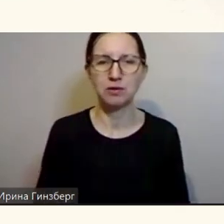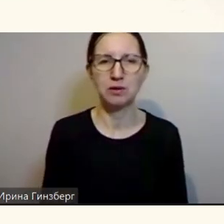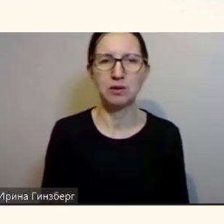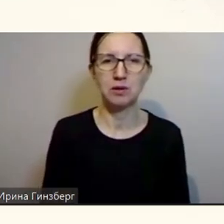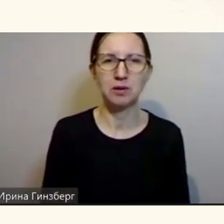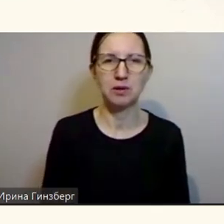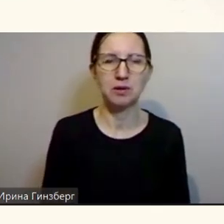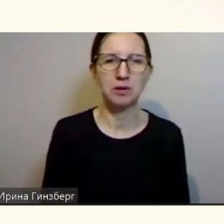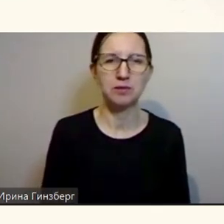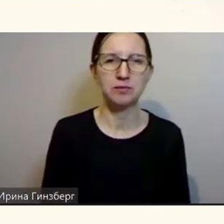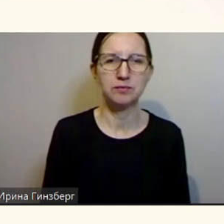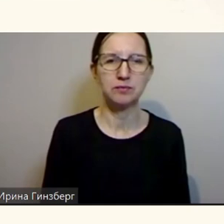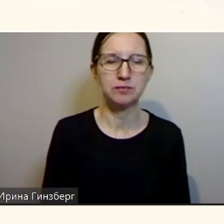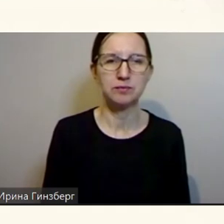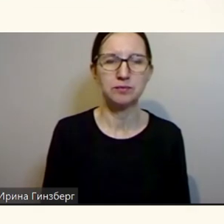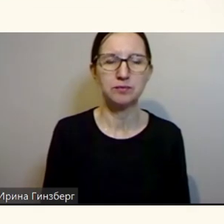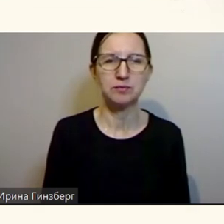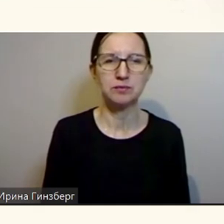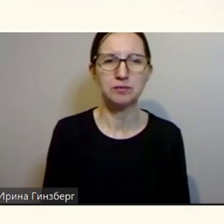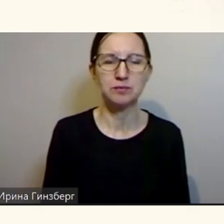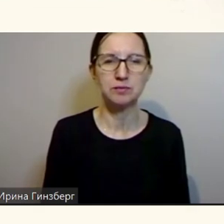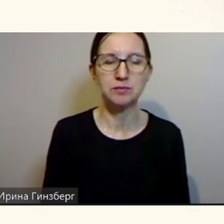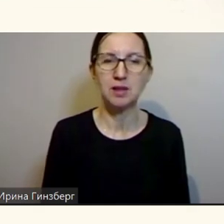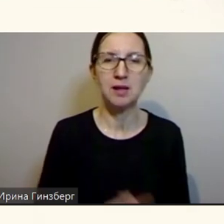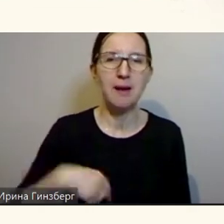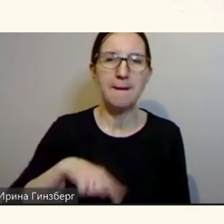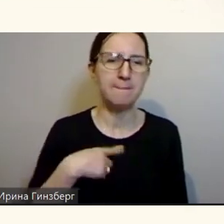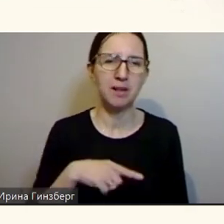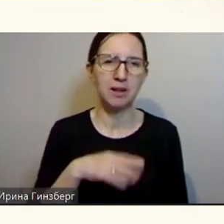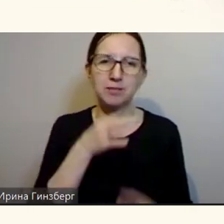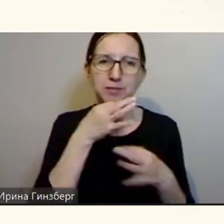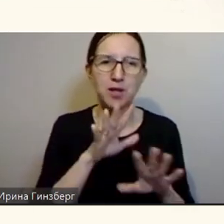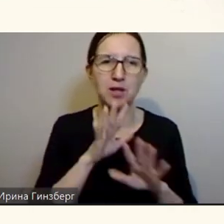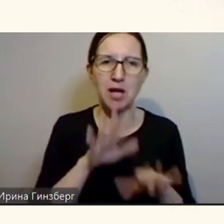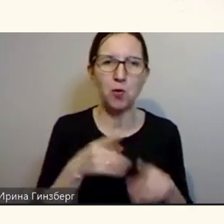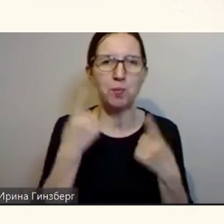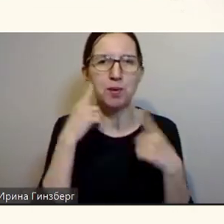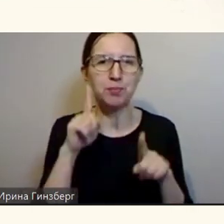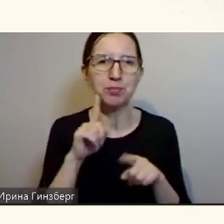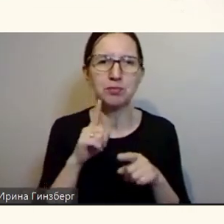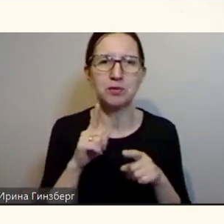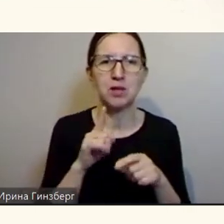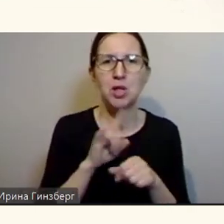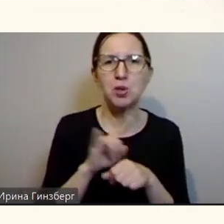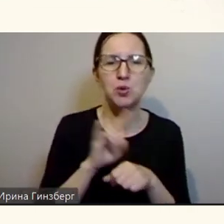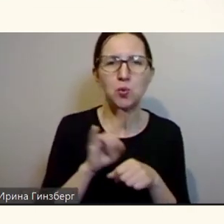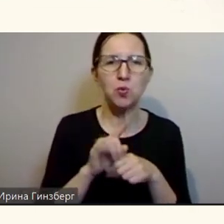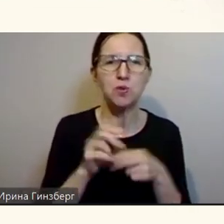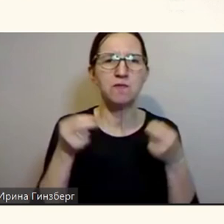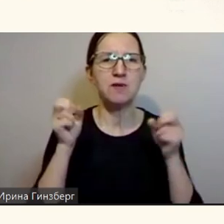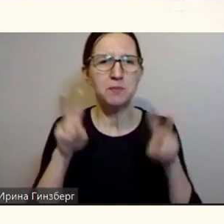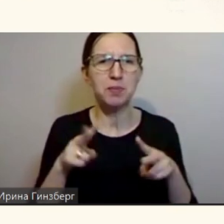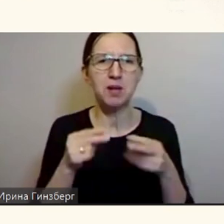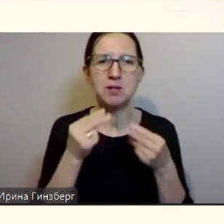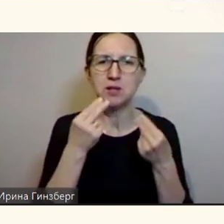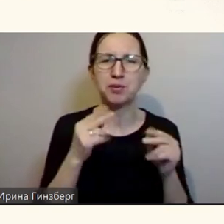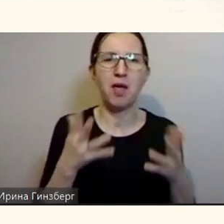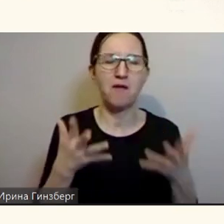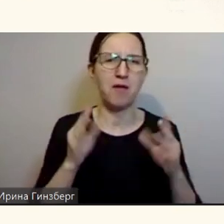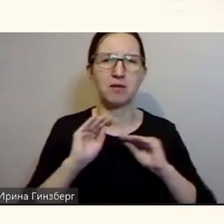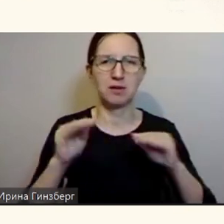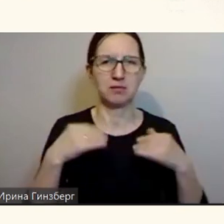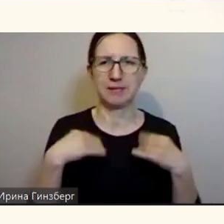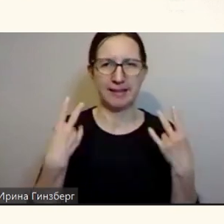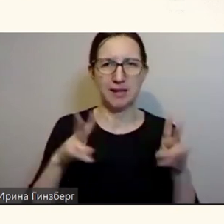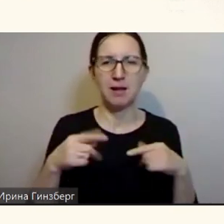special effects that are not real or not based in some kind of reality. There's Bill. So it was